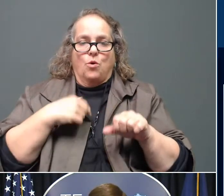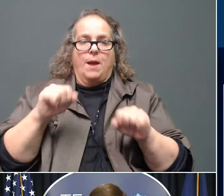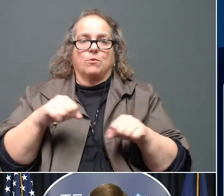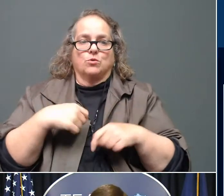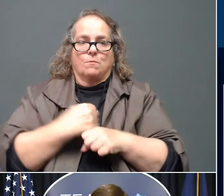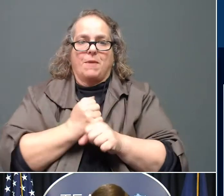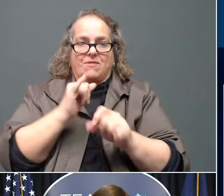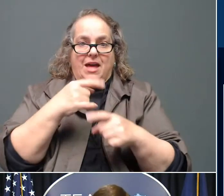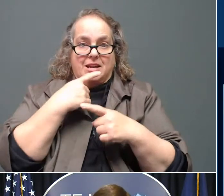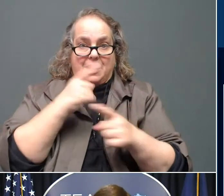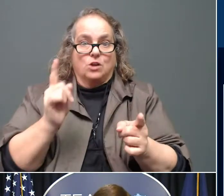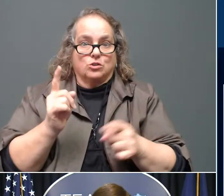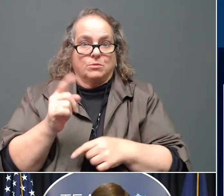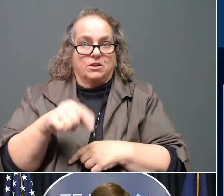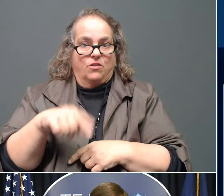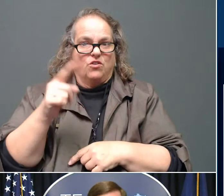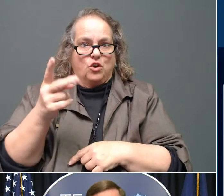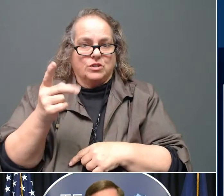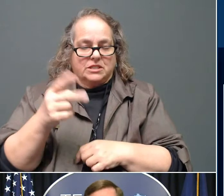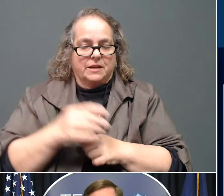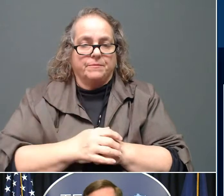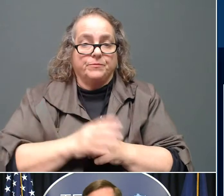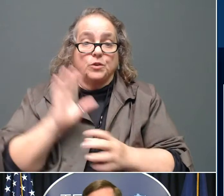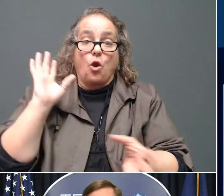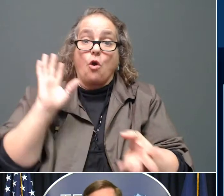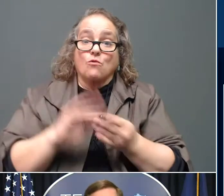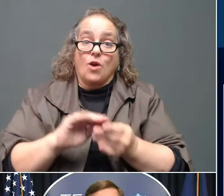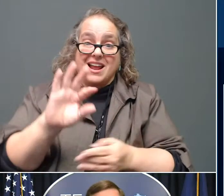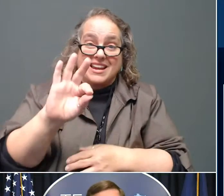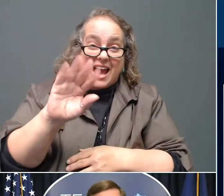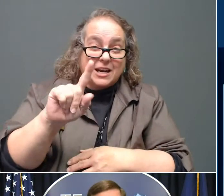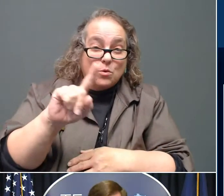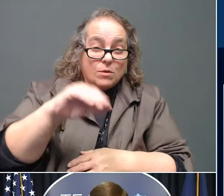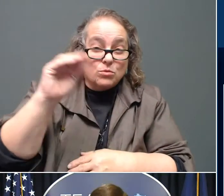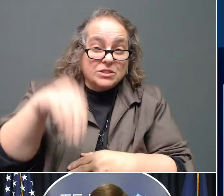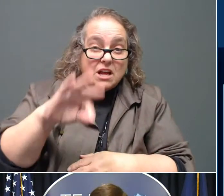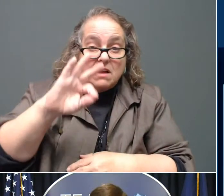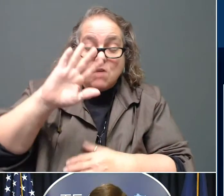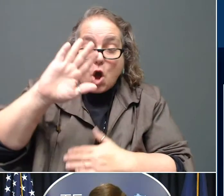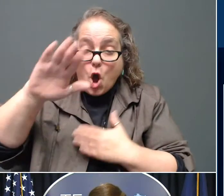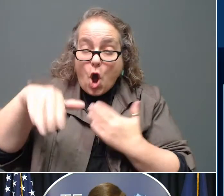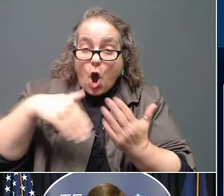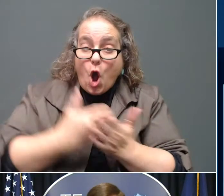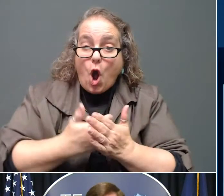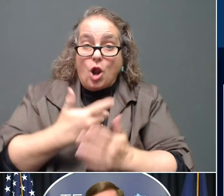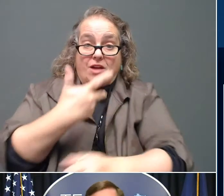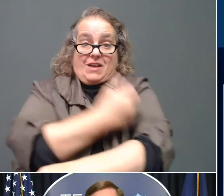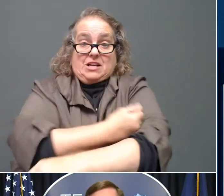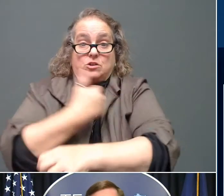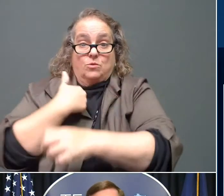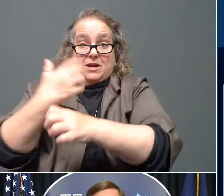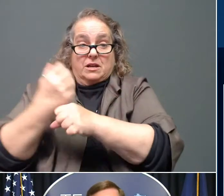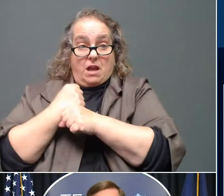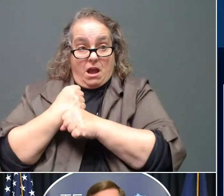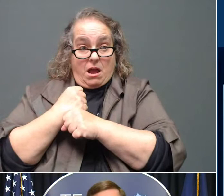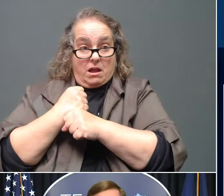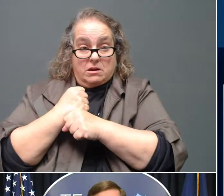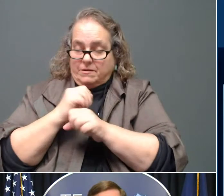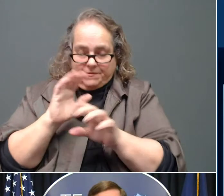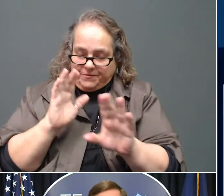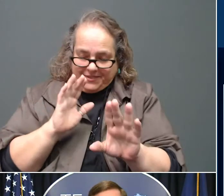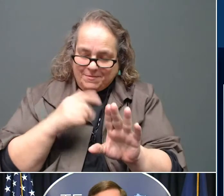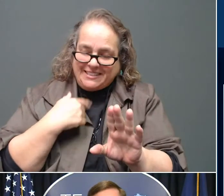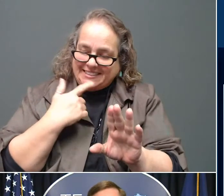Overall, 91% of all vaccines we have received are in let me say this